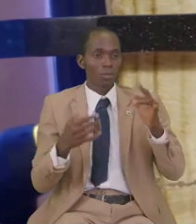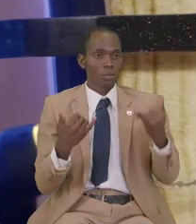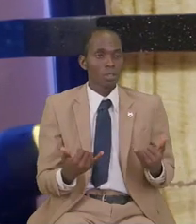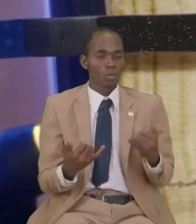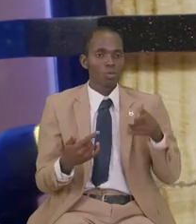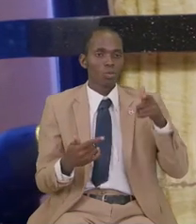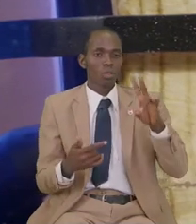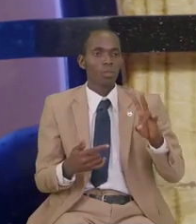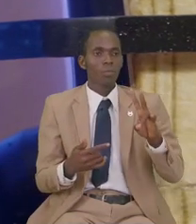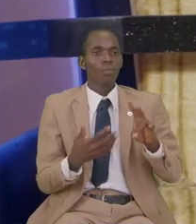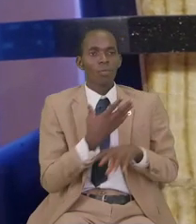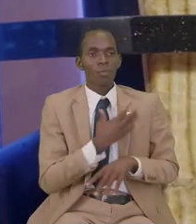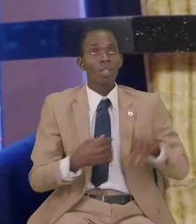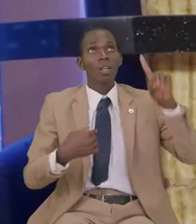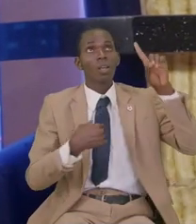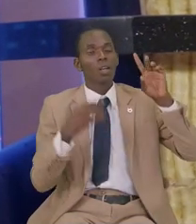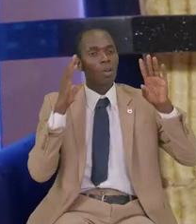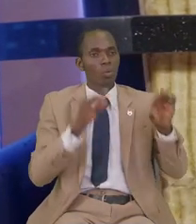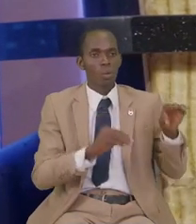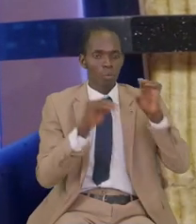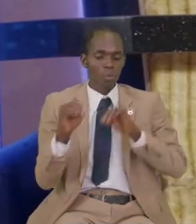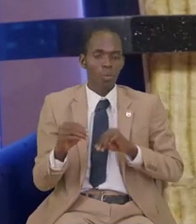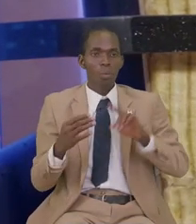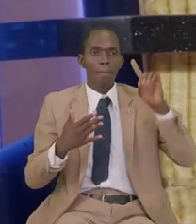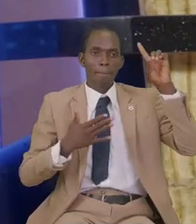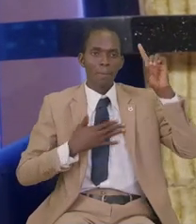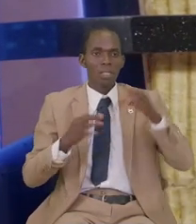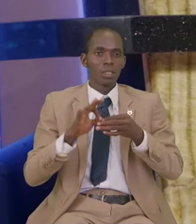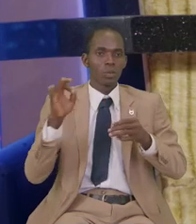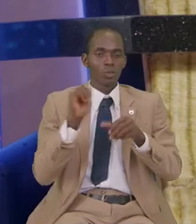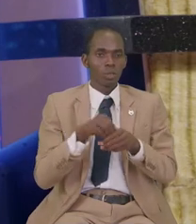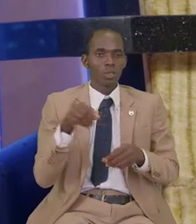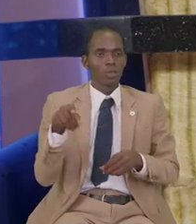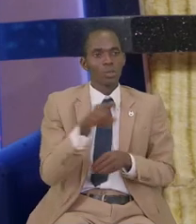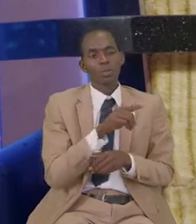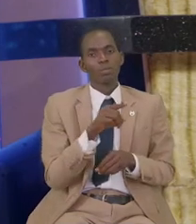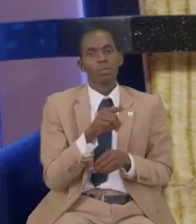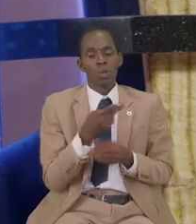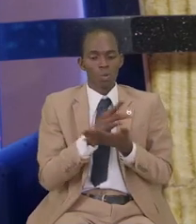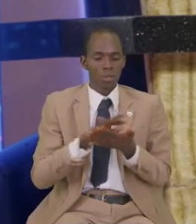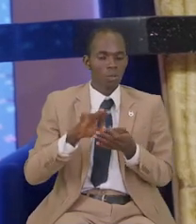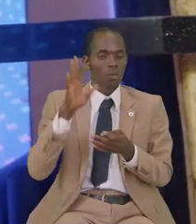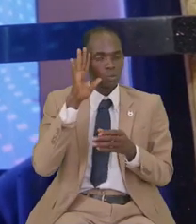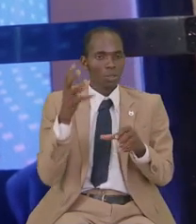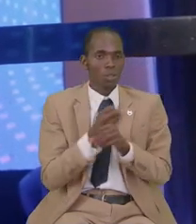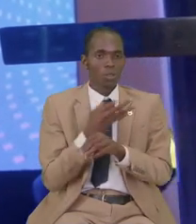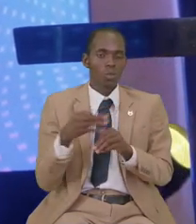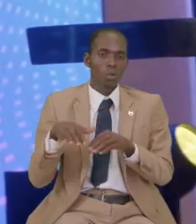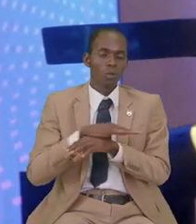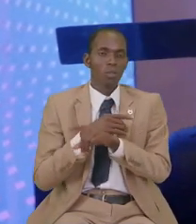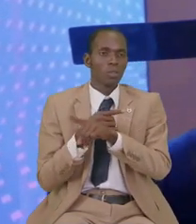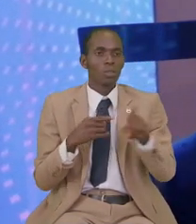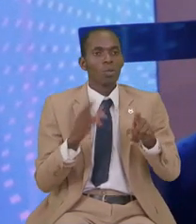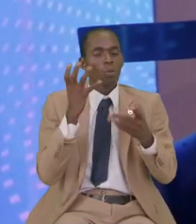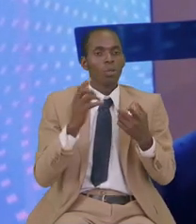verse 27, and I will put my spirit within you. Holy Ghost baptism. He wants us to have salvation. He wants us